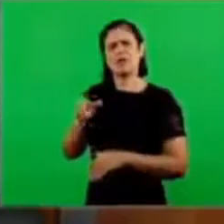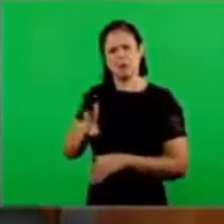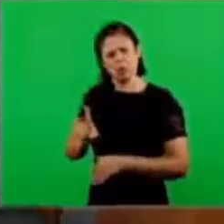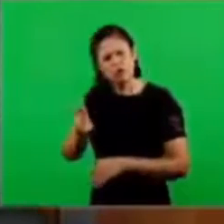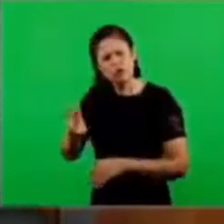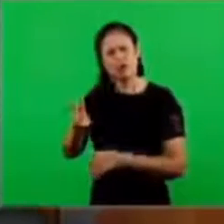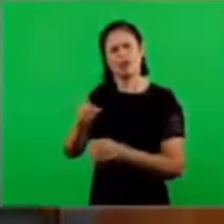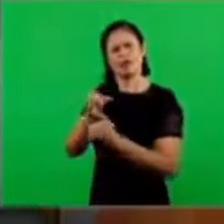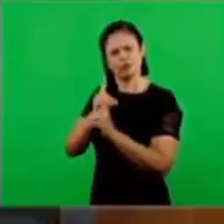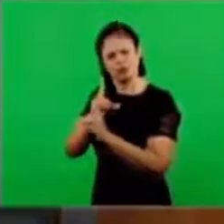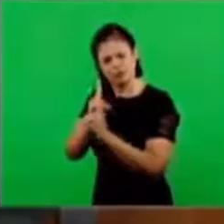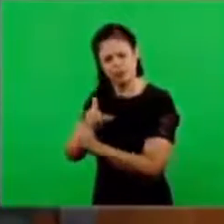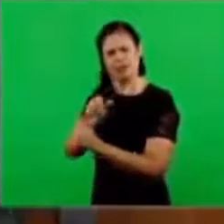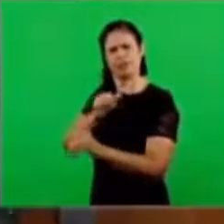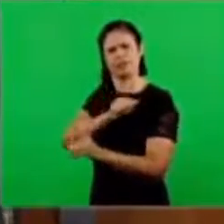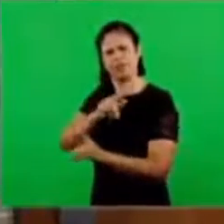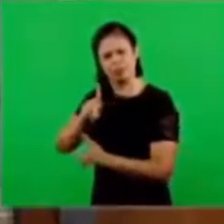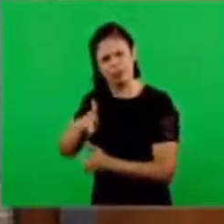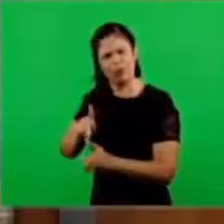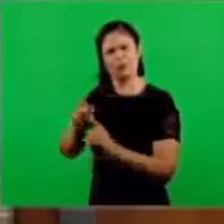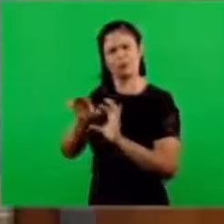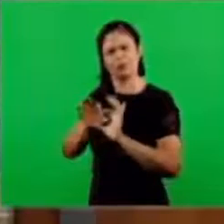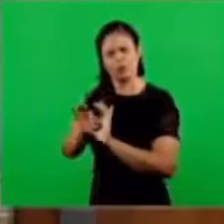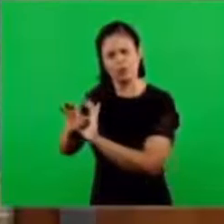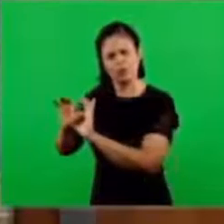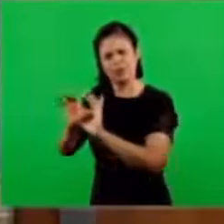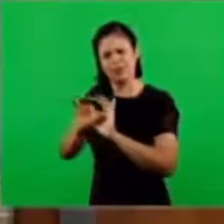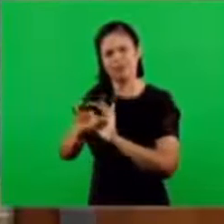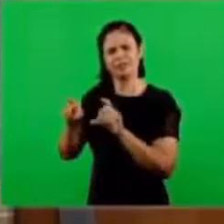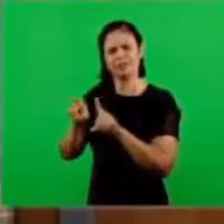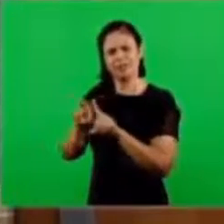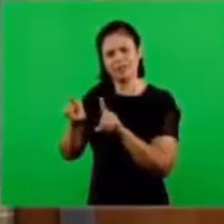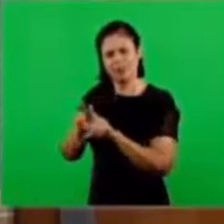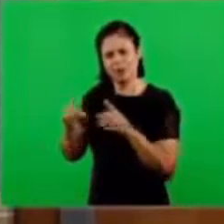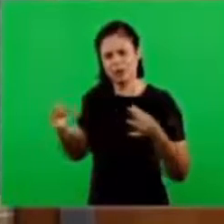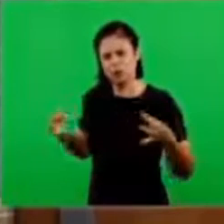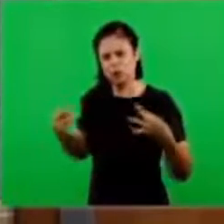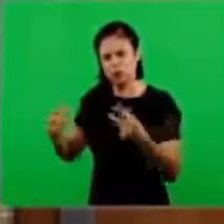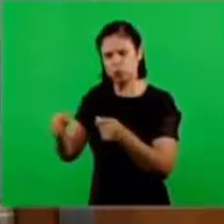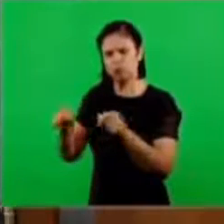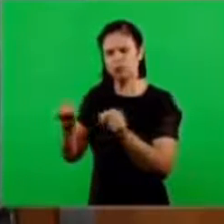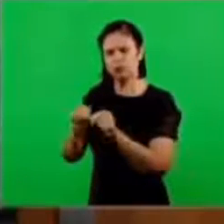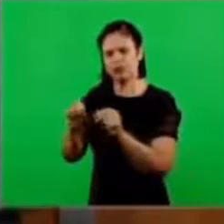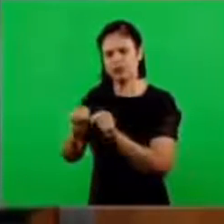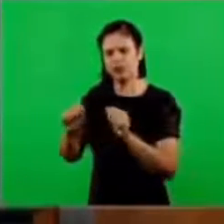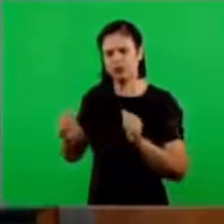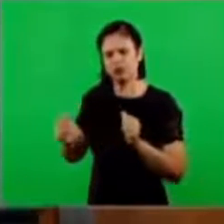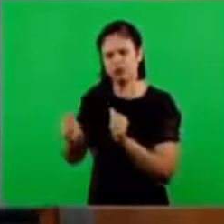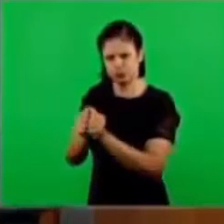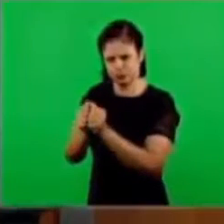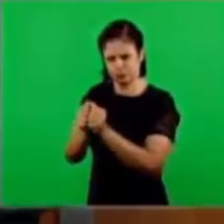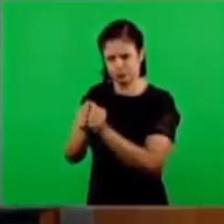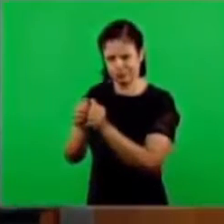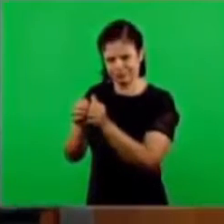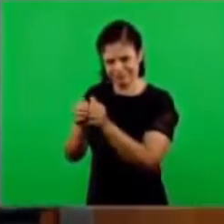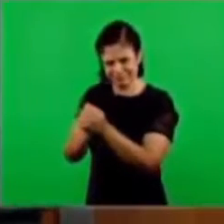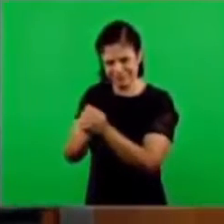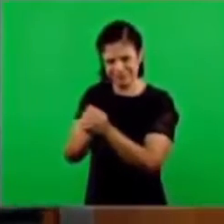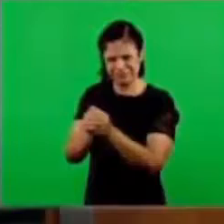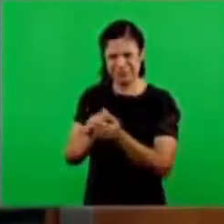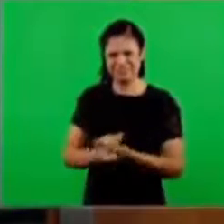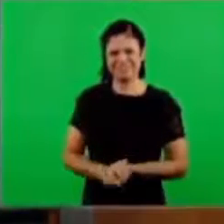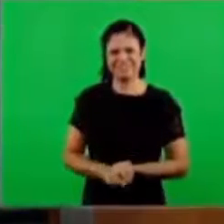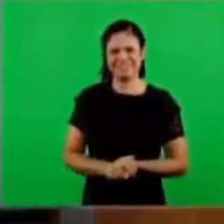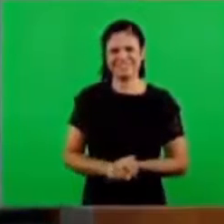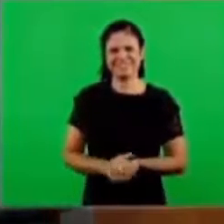steadfastly in the apostles' doctrine and fellowship in the breaking of the bread and in prayers. So the answer is yes.